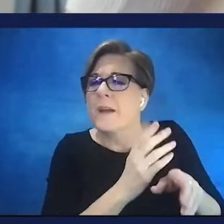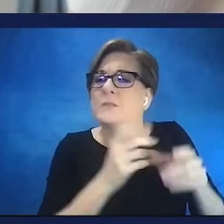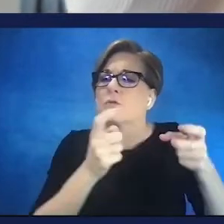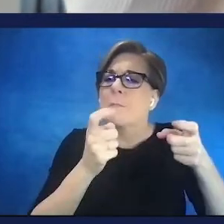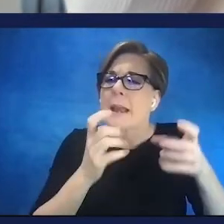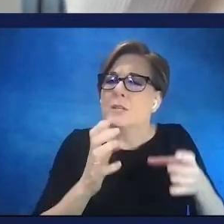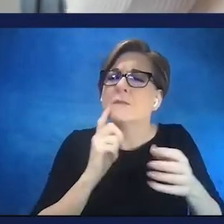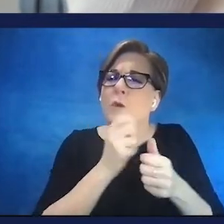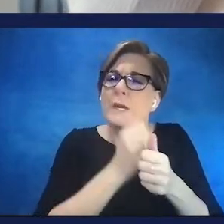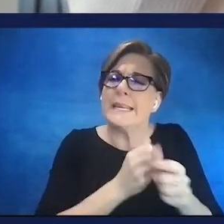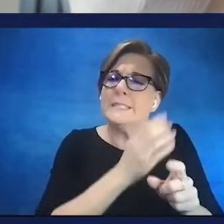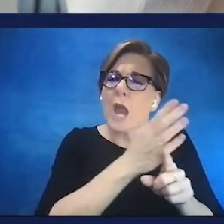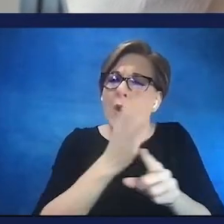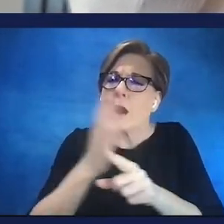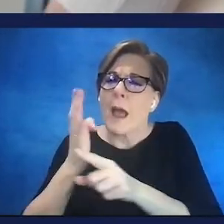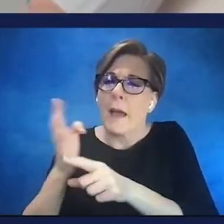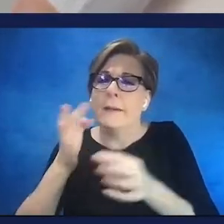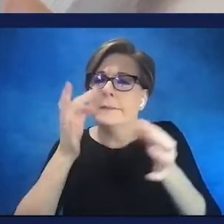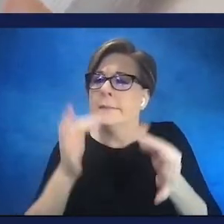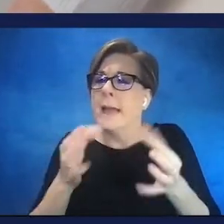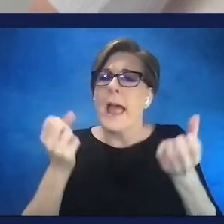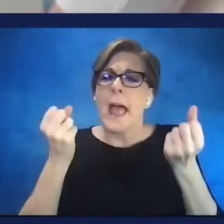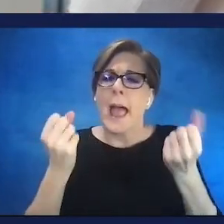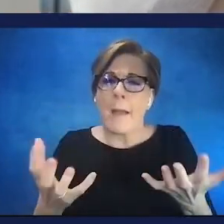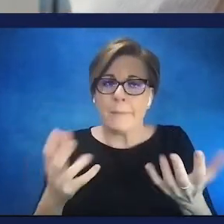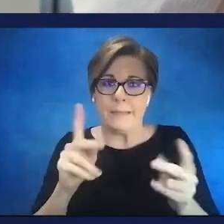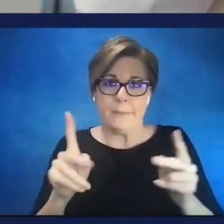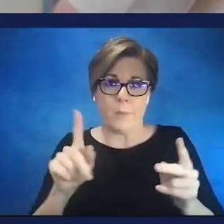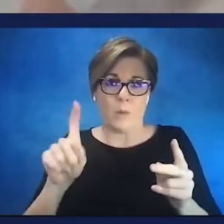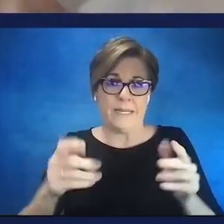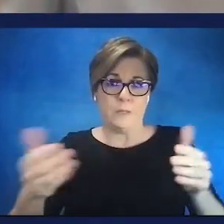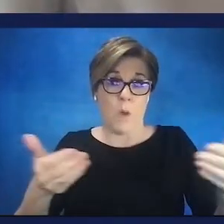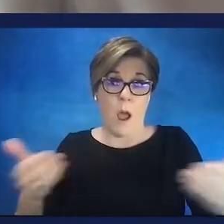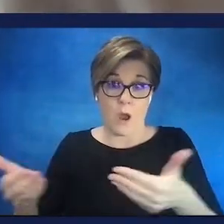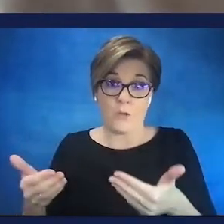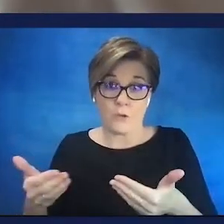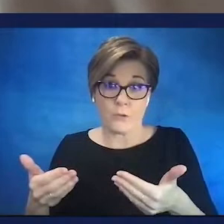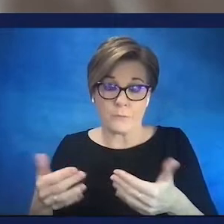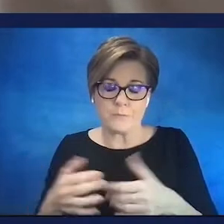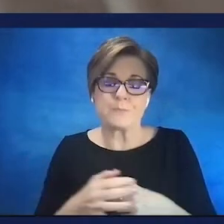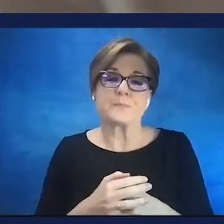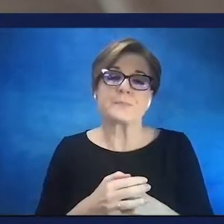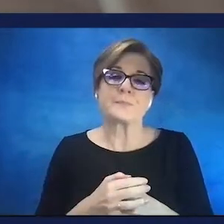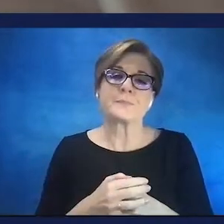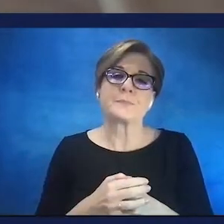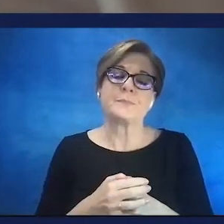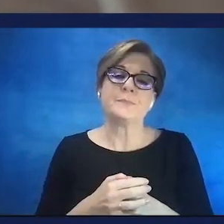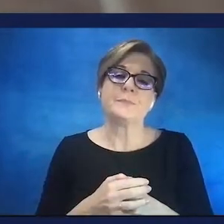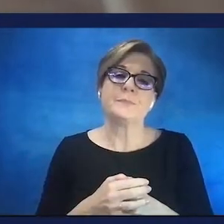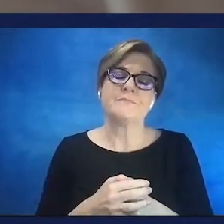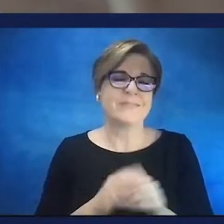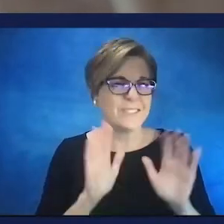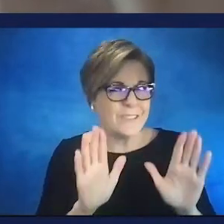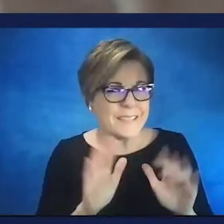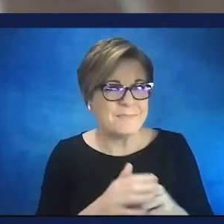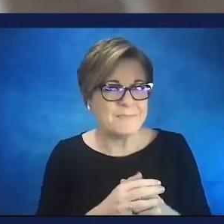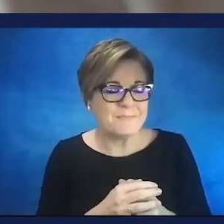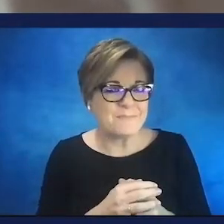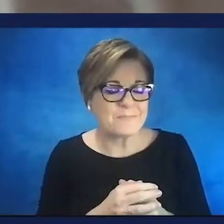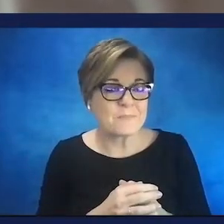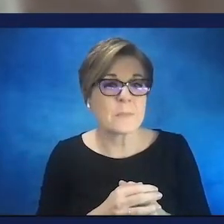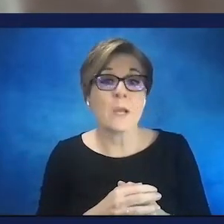and managers over each area to establish what numbers in regards to positions that they need us to fill.